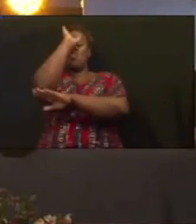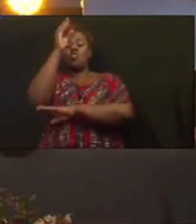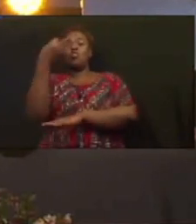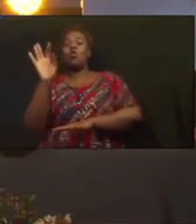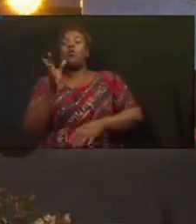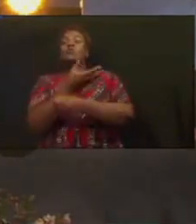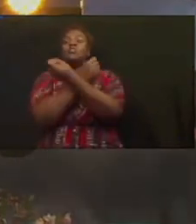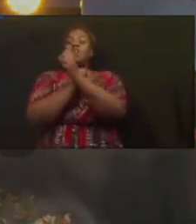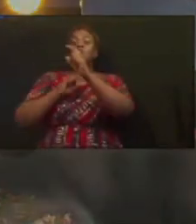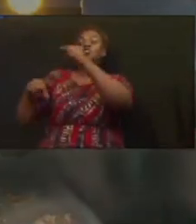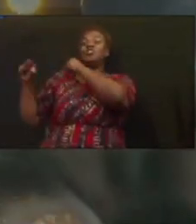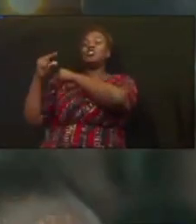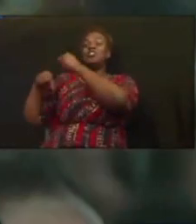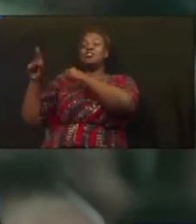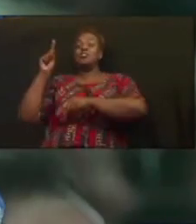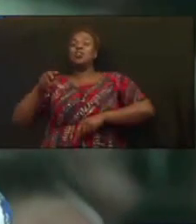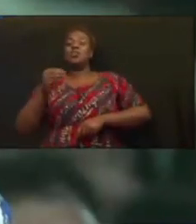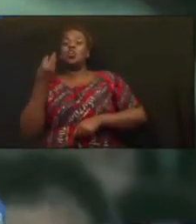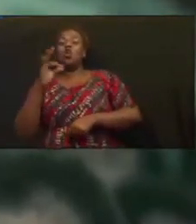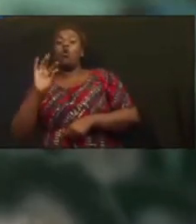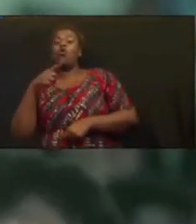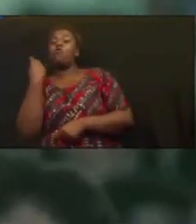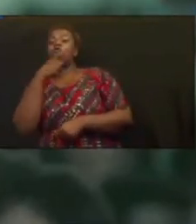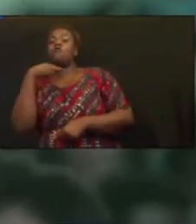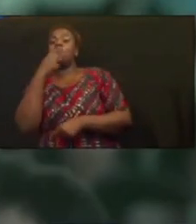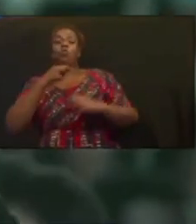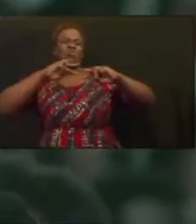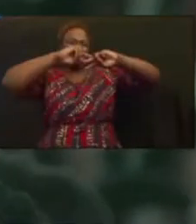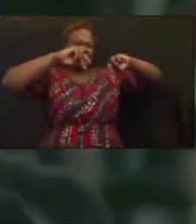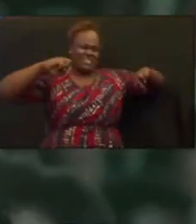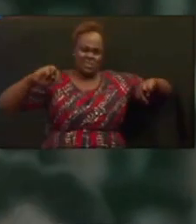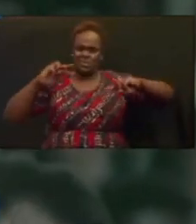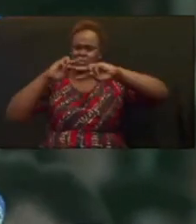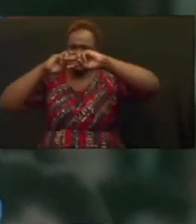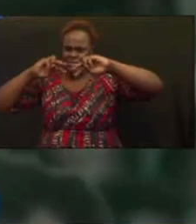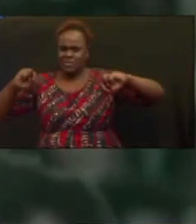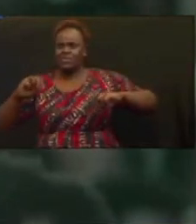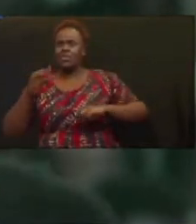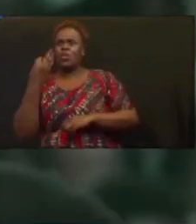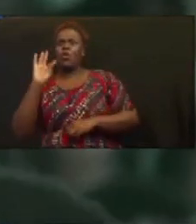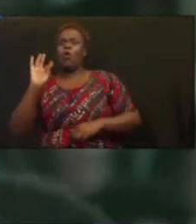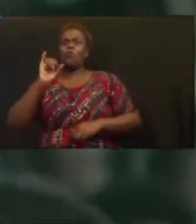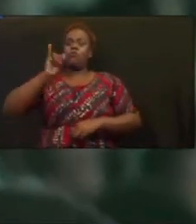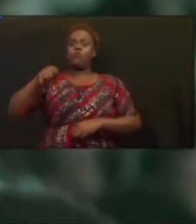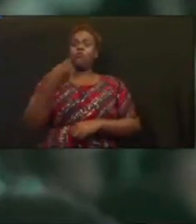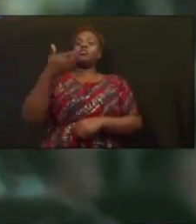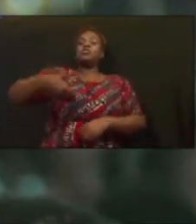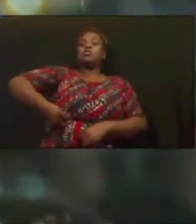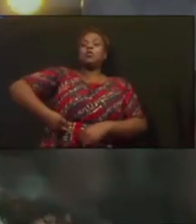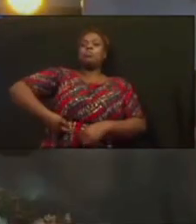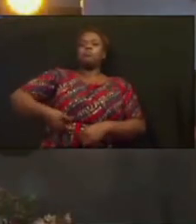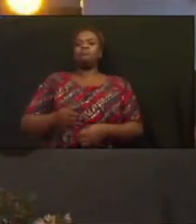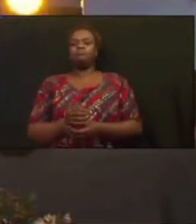is the generation of them that seek you in the similitude of Jacob.